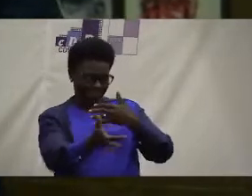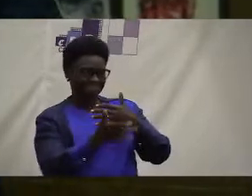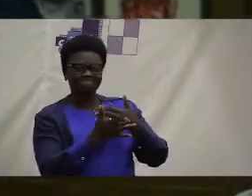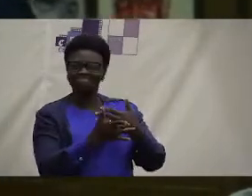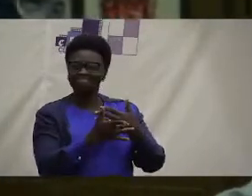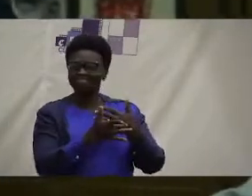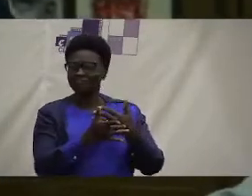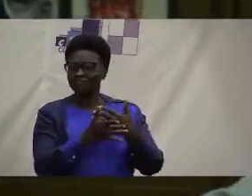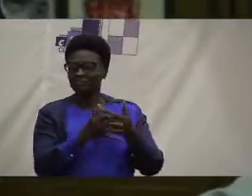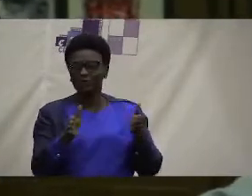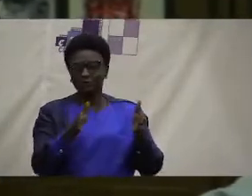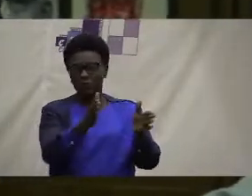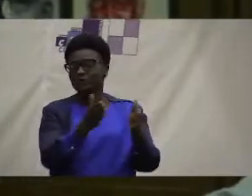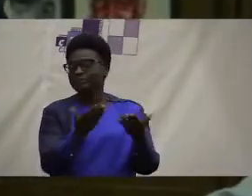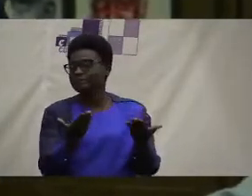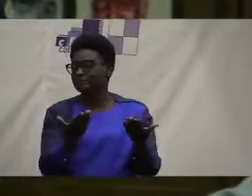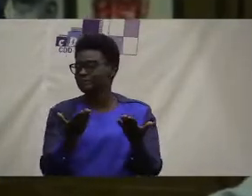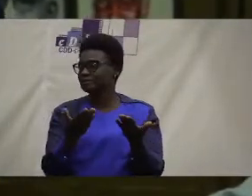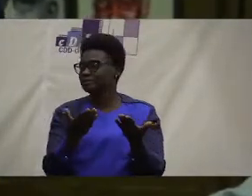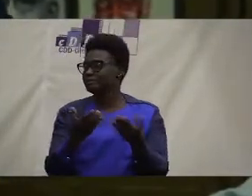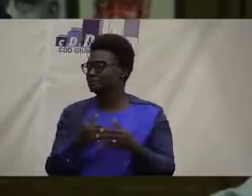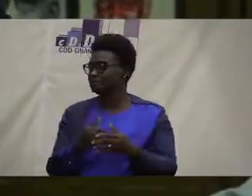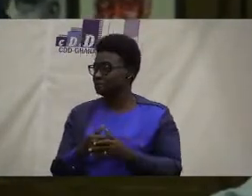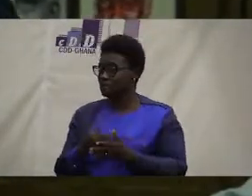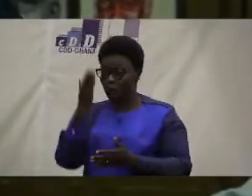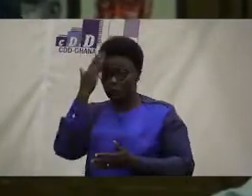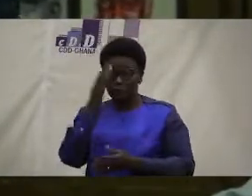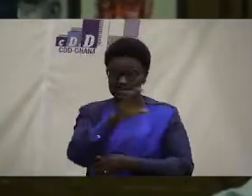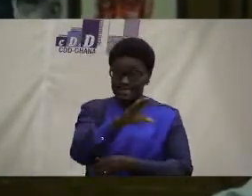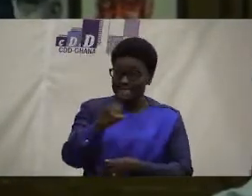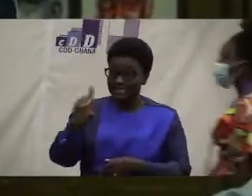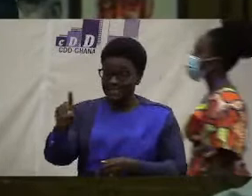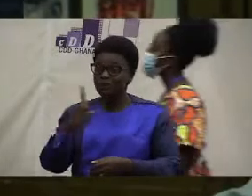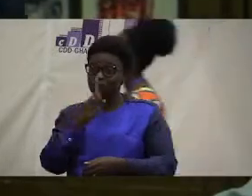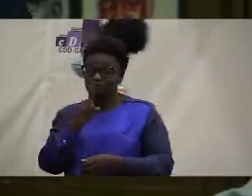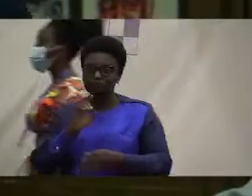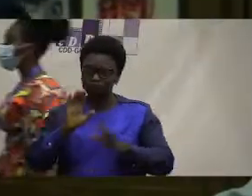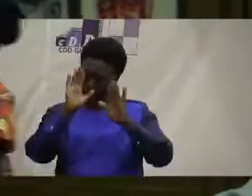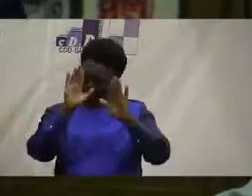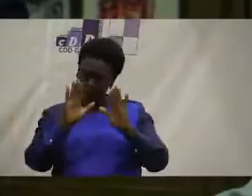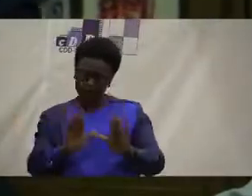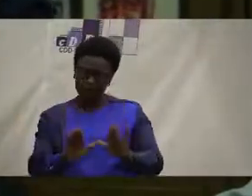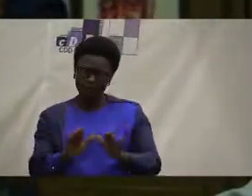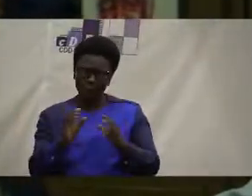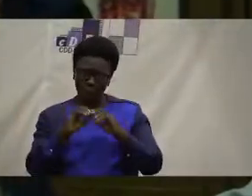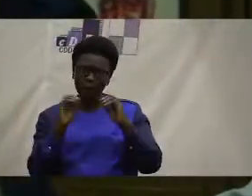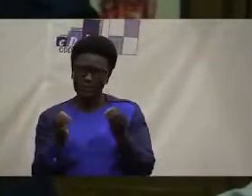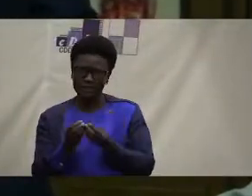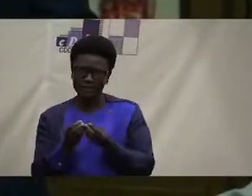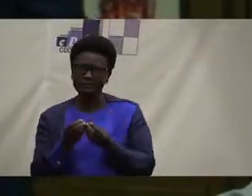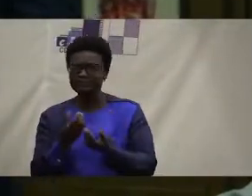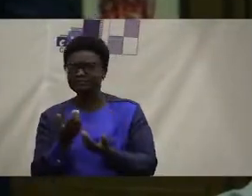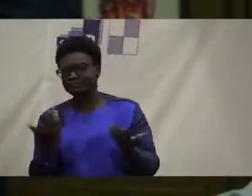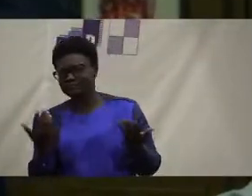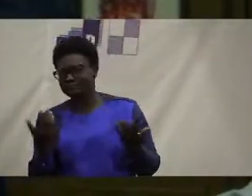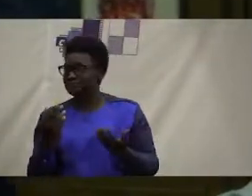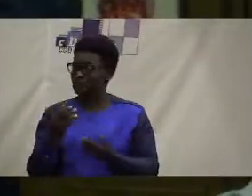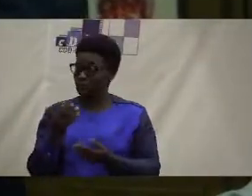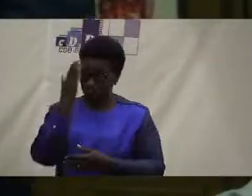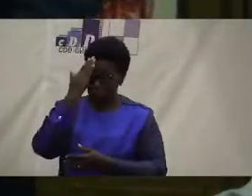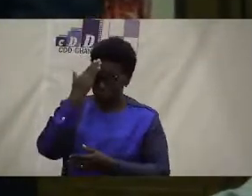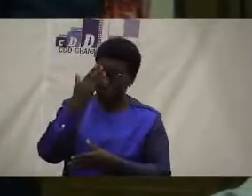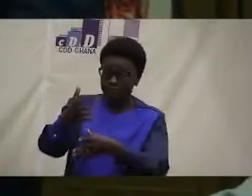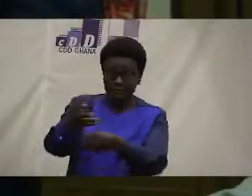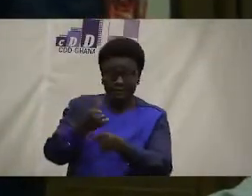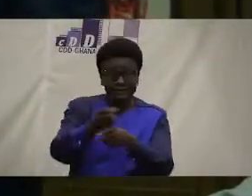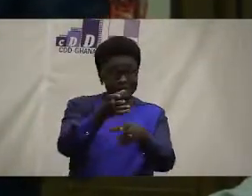do your activities. So I know Ghana CDD is a very formidable one. I know how they also try to make sure that they receive